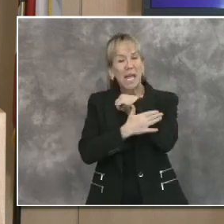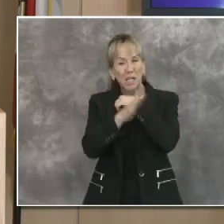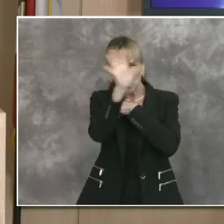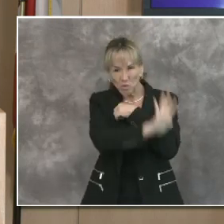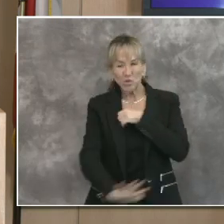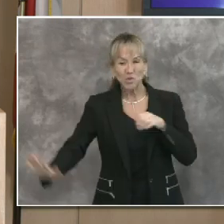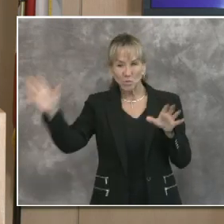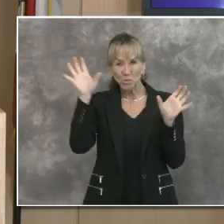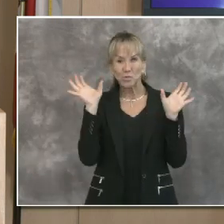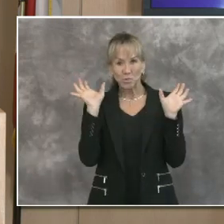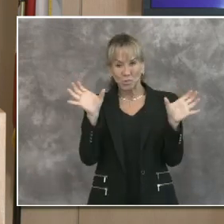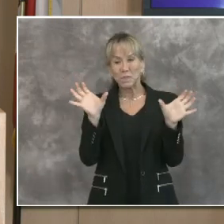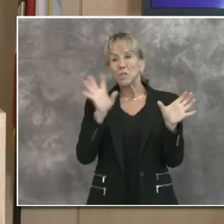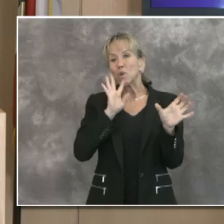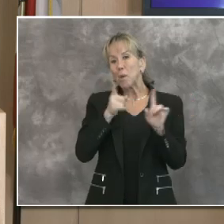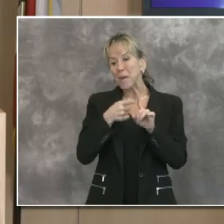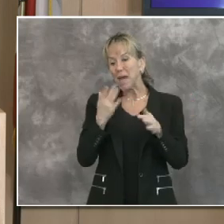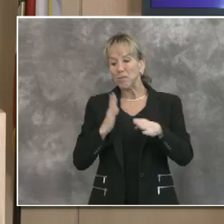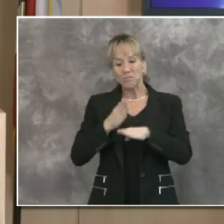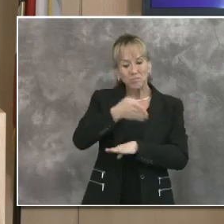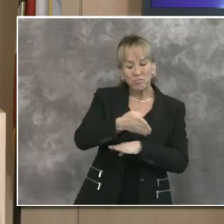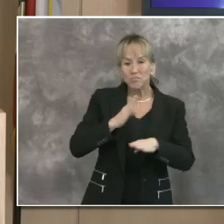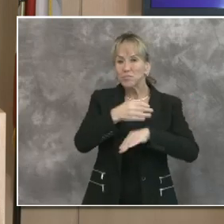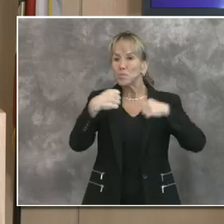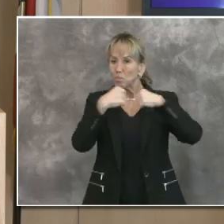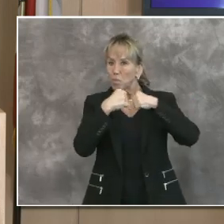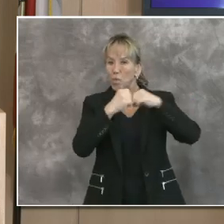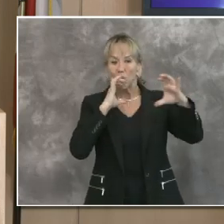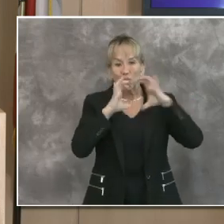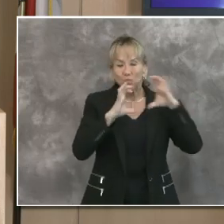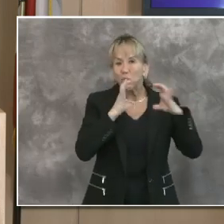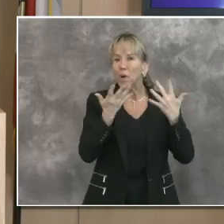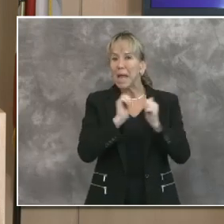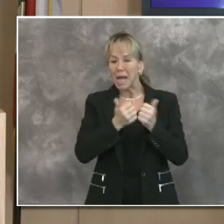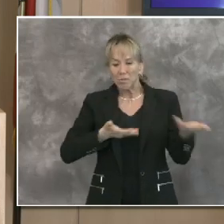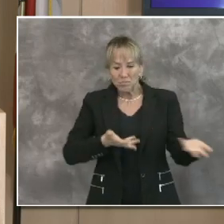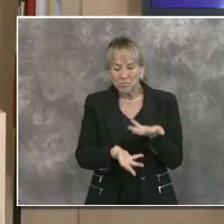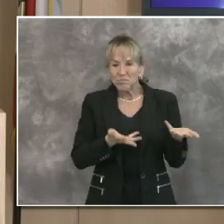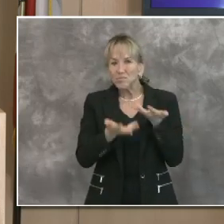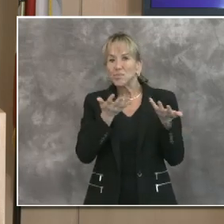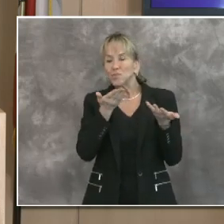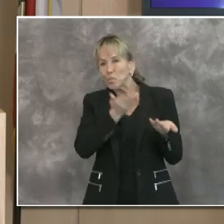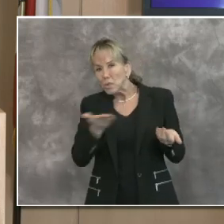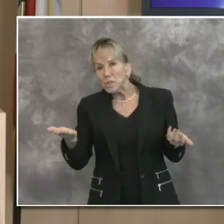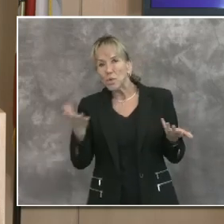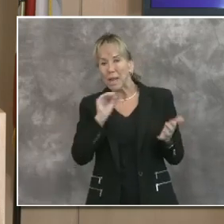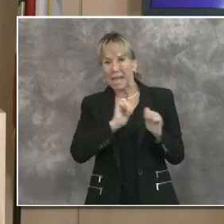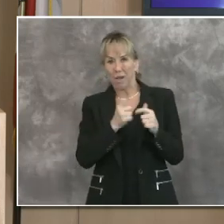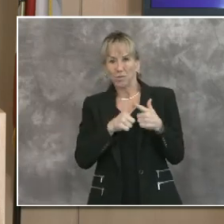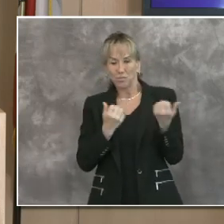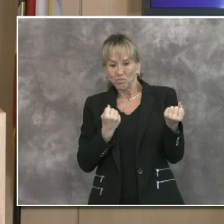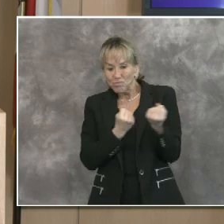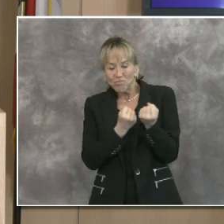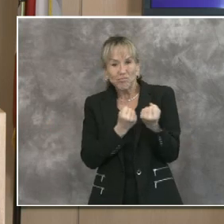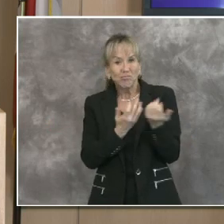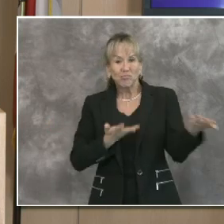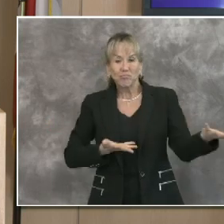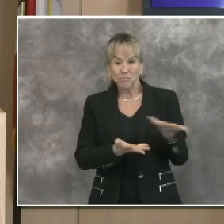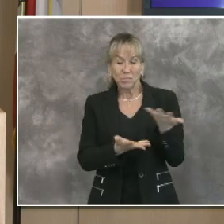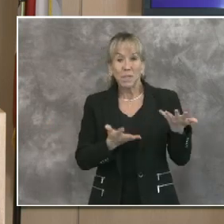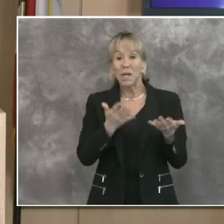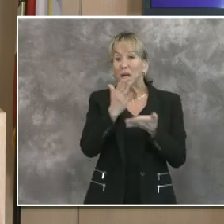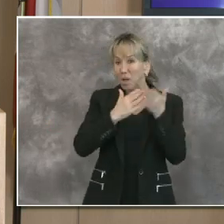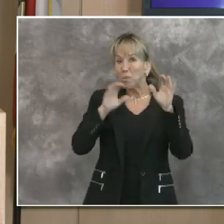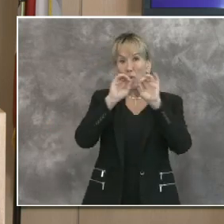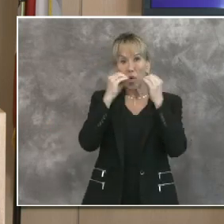on cross-border communication, sharing informational resources, and facilitating support. There are also organizations